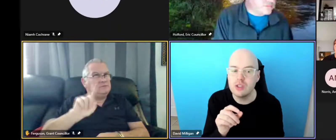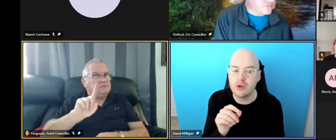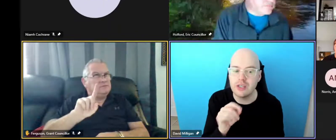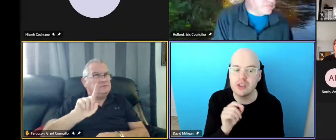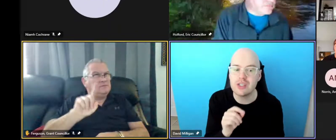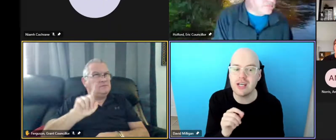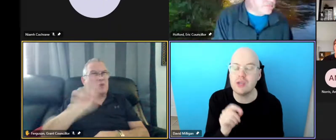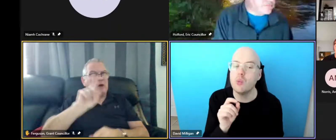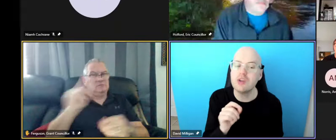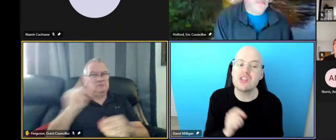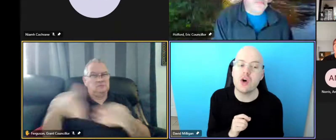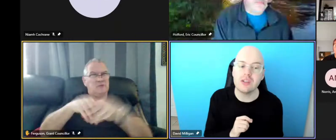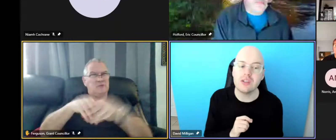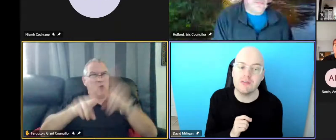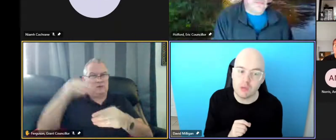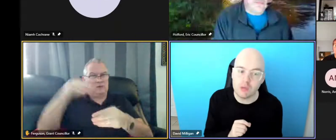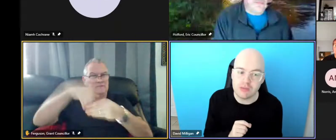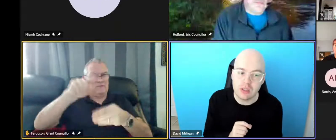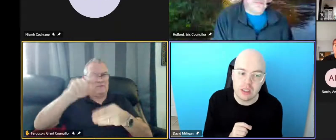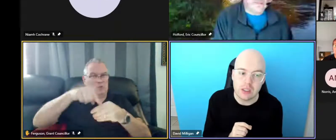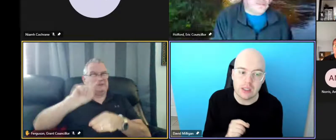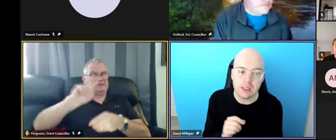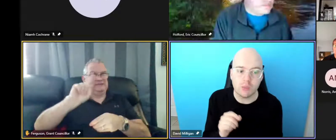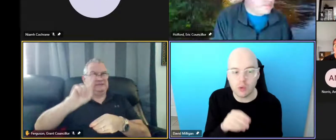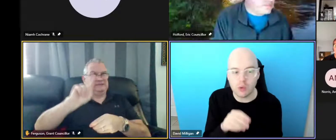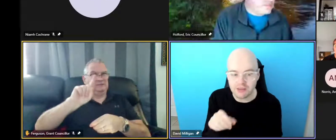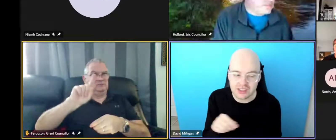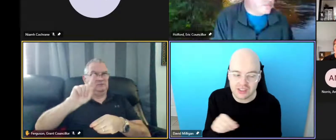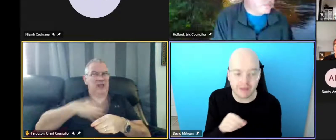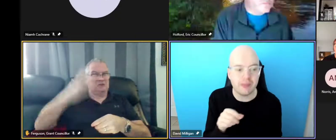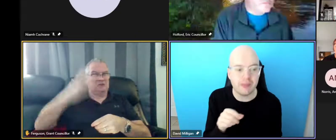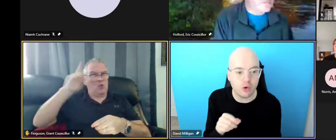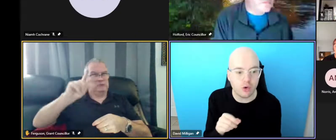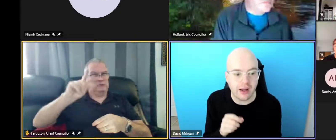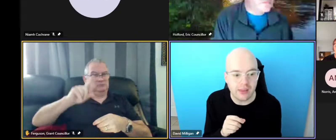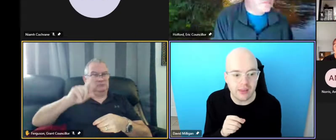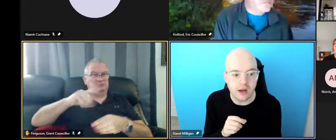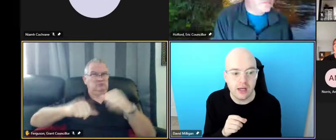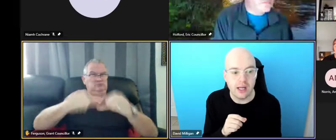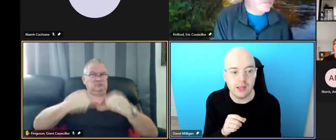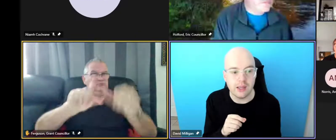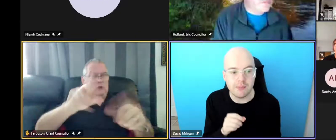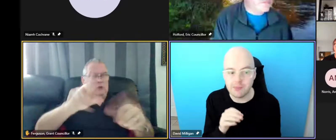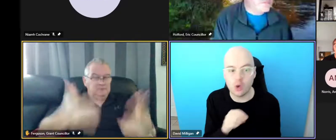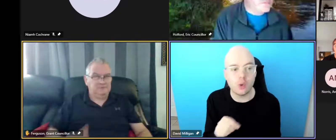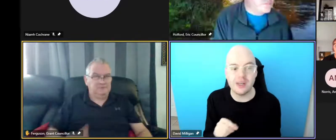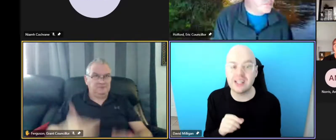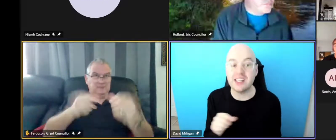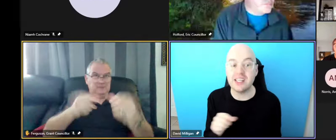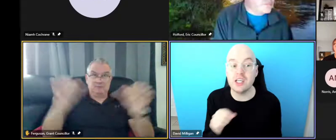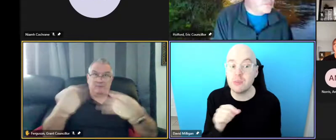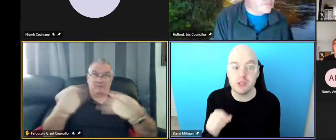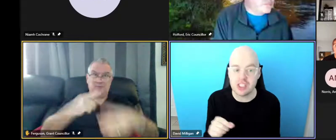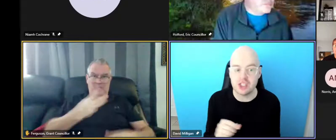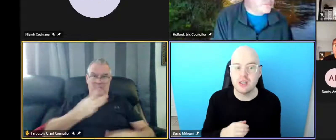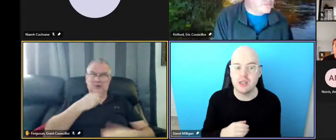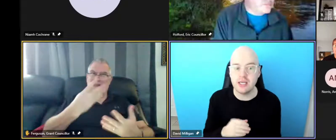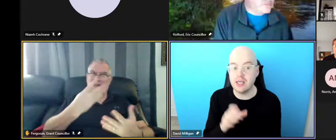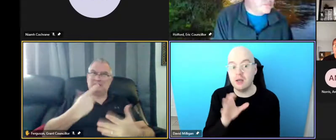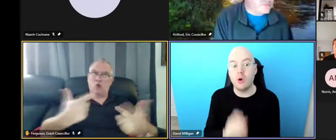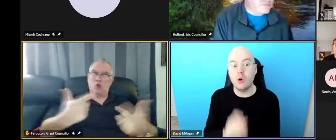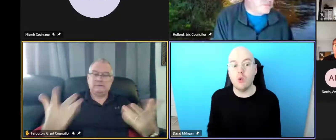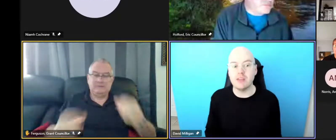also, sorry, just to add in, what does the audit involve? What kind of stuff are they looking at there? I'm not quite clear in the